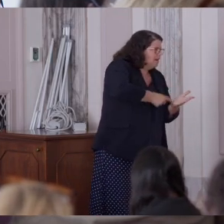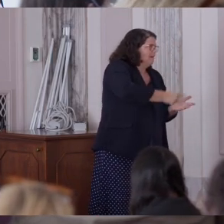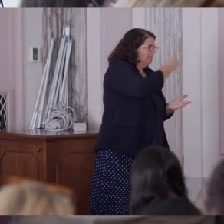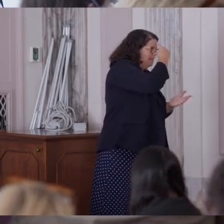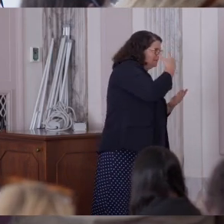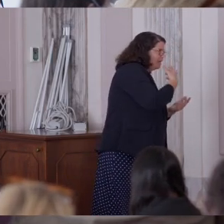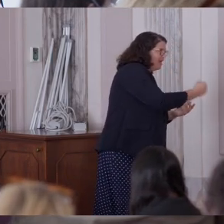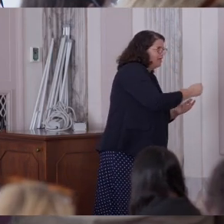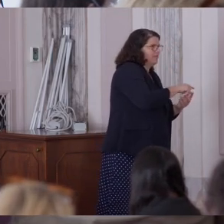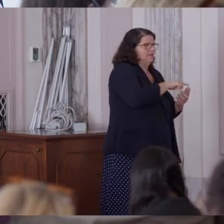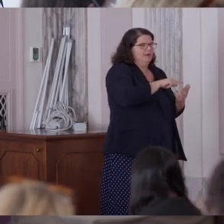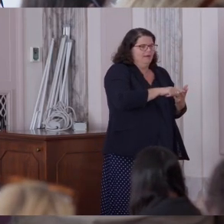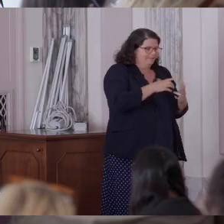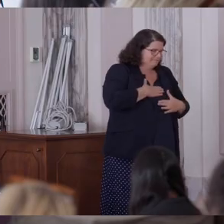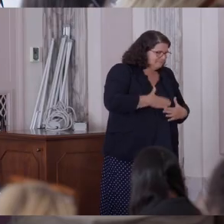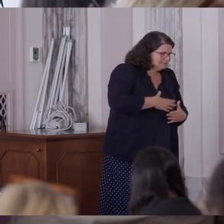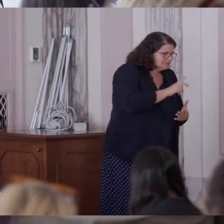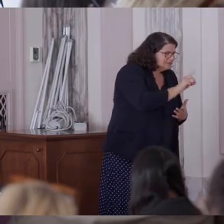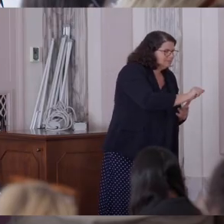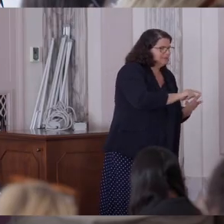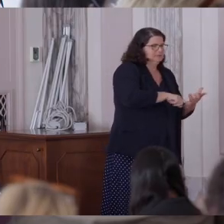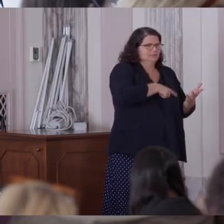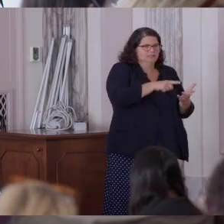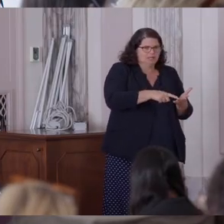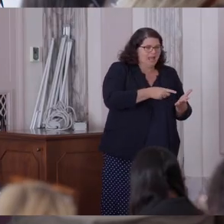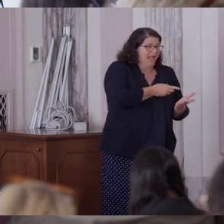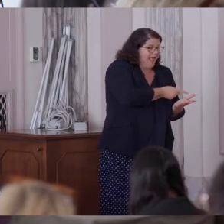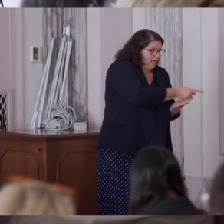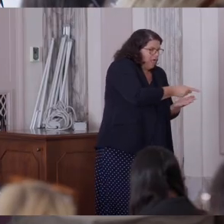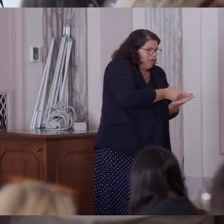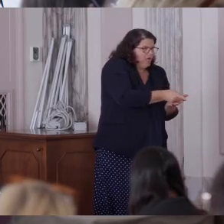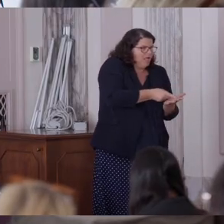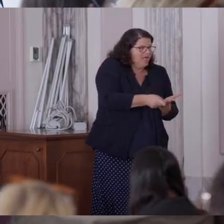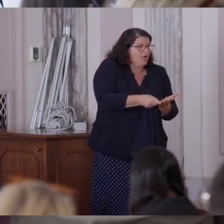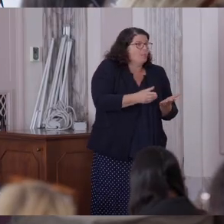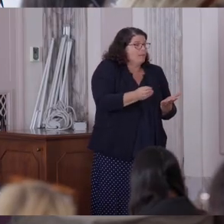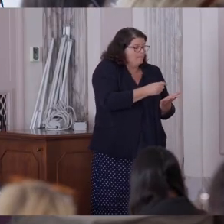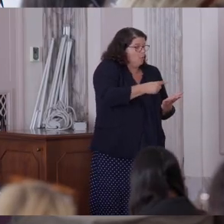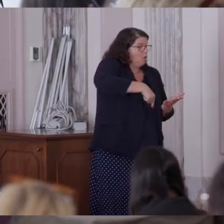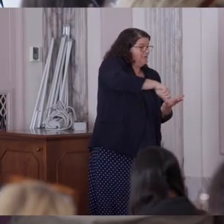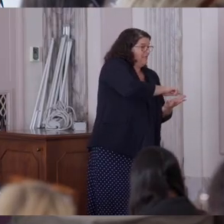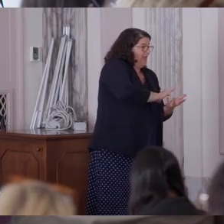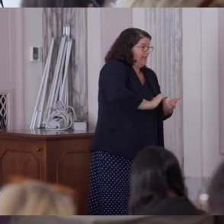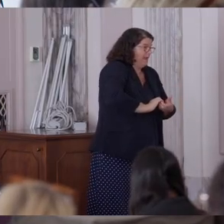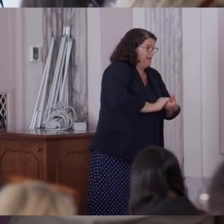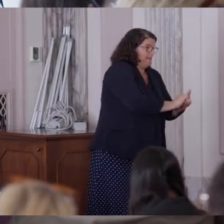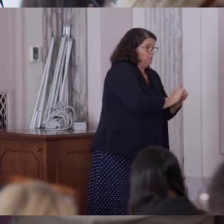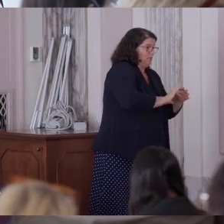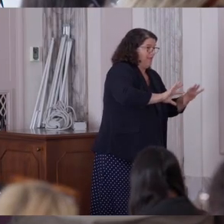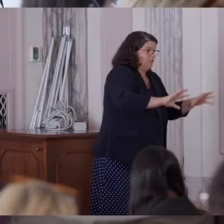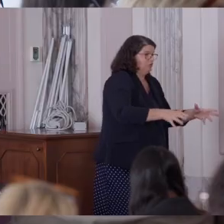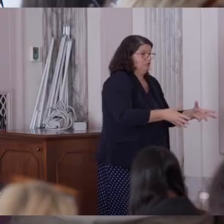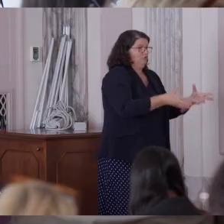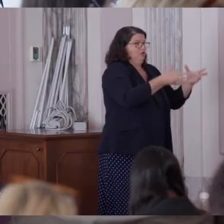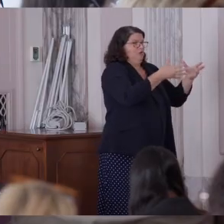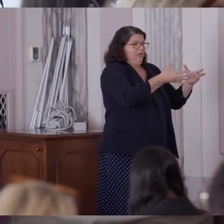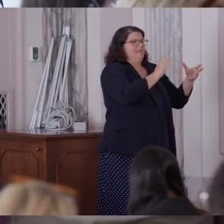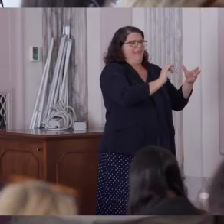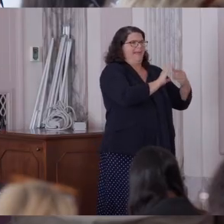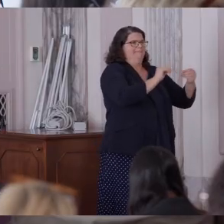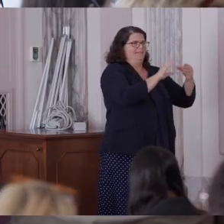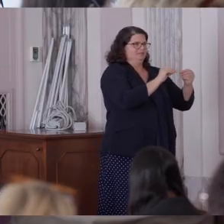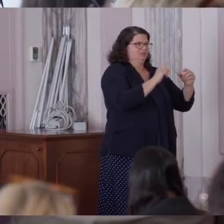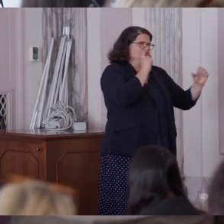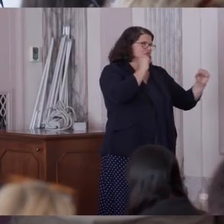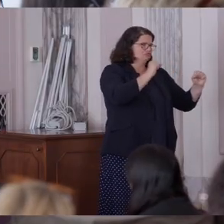about, people with physical disabilities. The more they come together, the more they collaborate and work together in order to raise that message